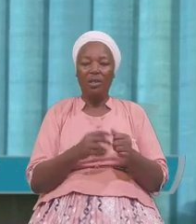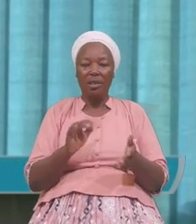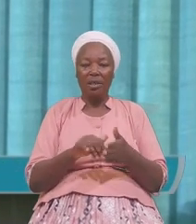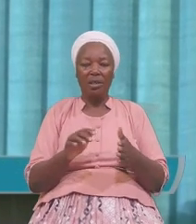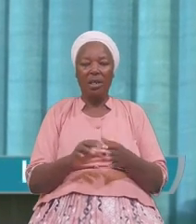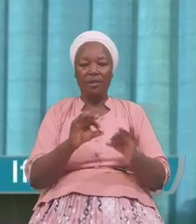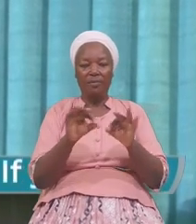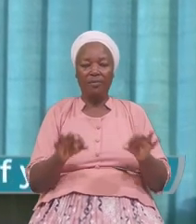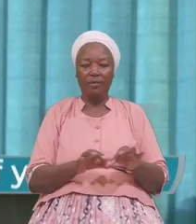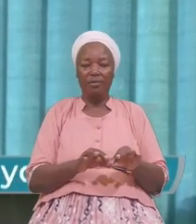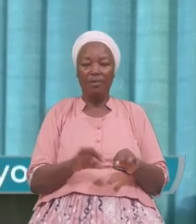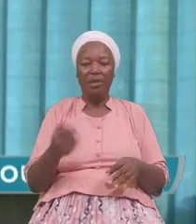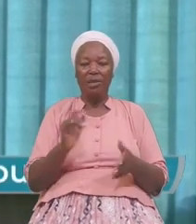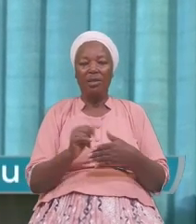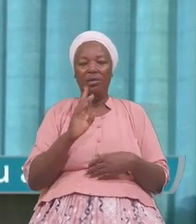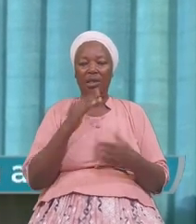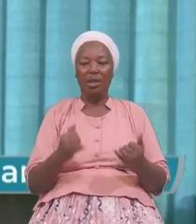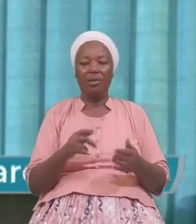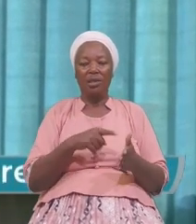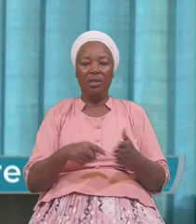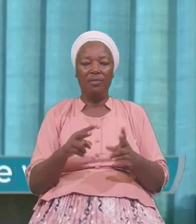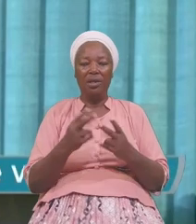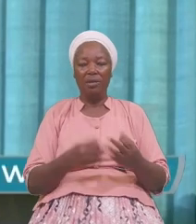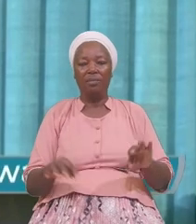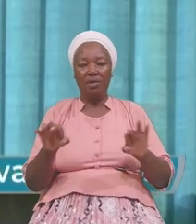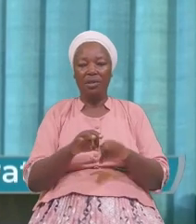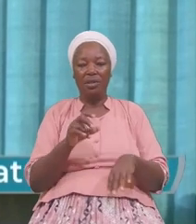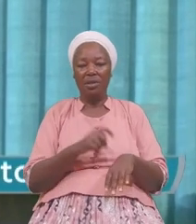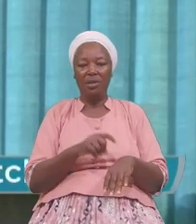Wherever you are, this is a very critical and crucial moment.